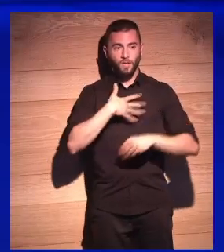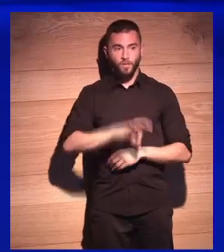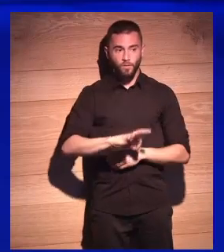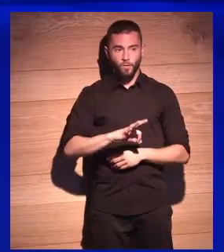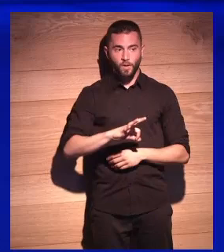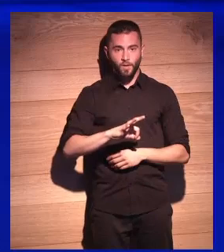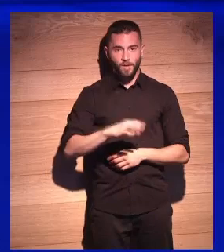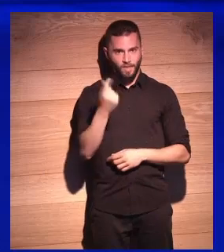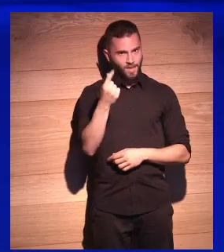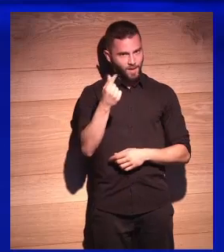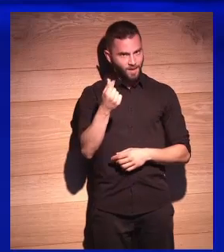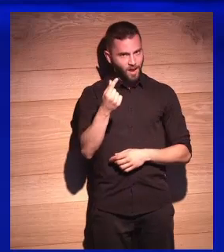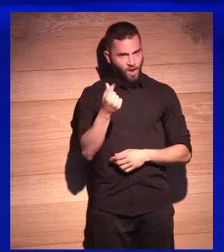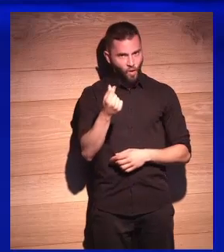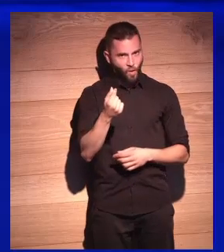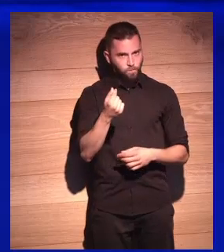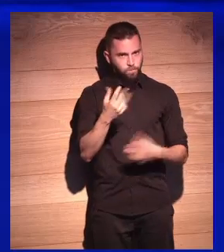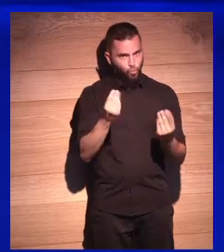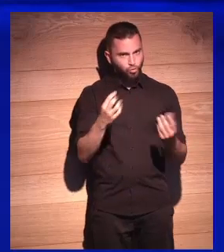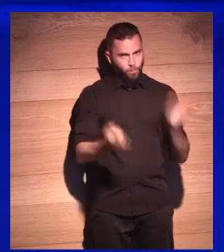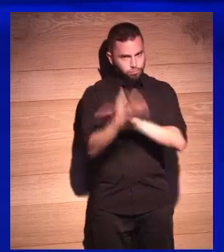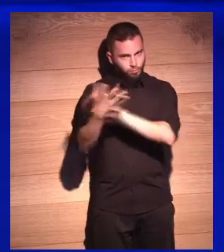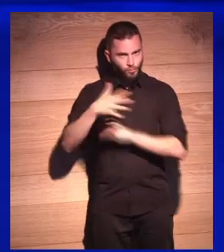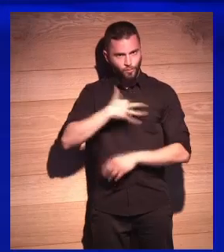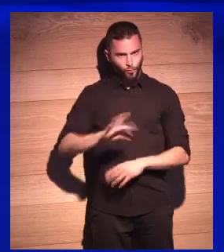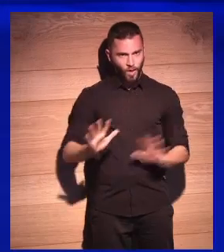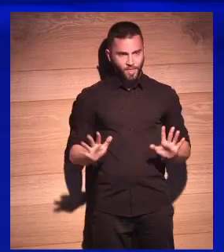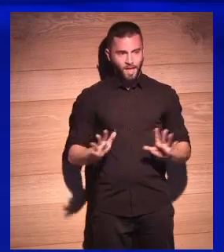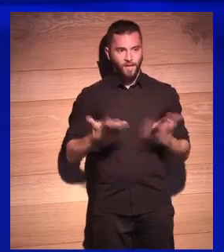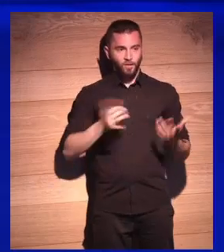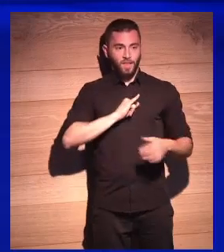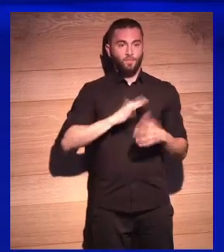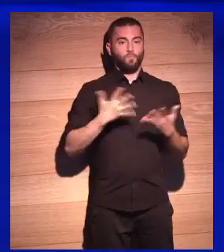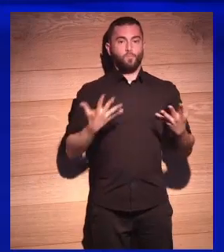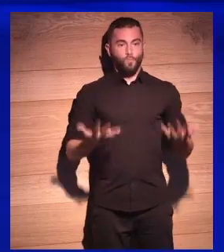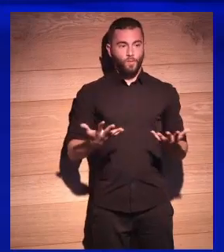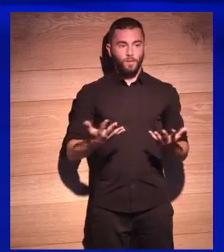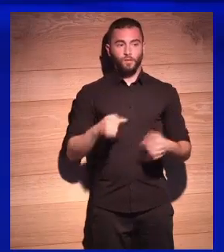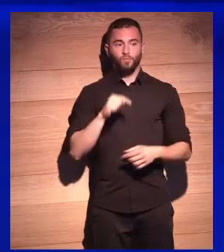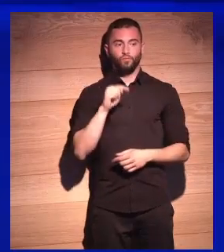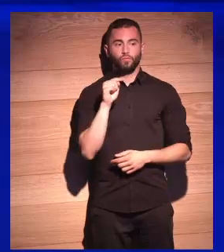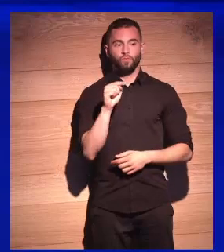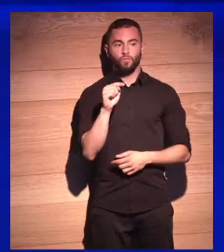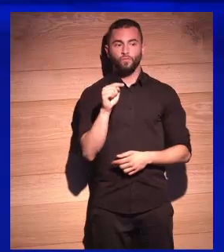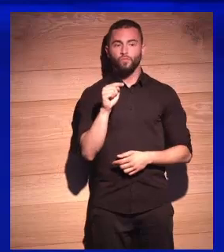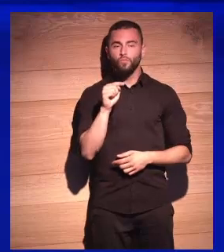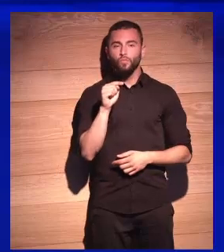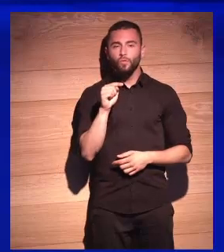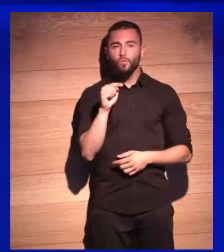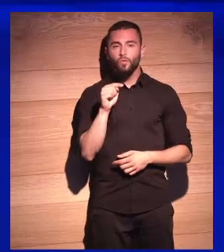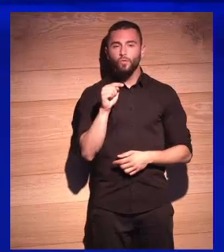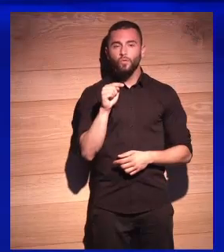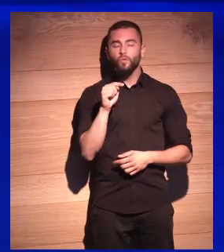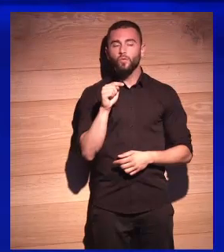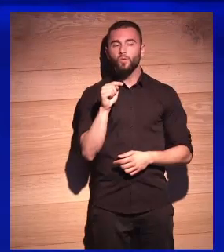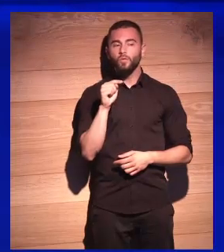and to generate a lot of money. So what's the identity? Because you see points,